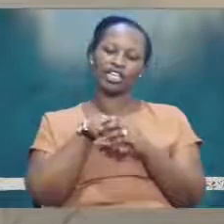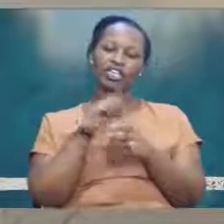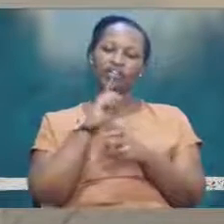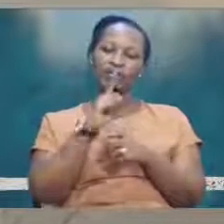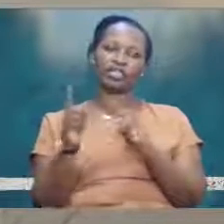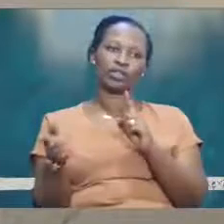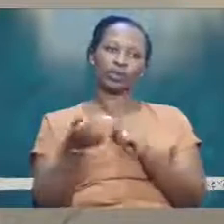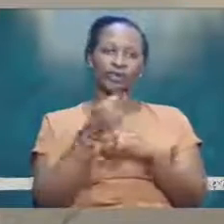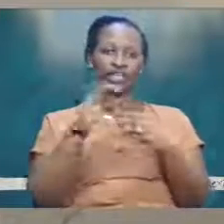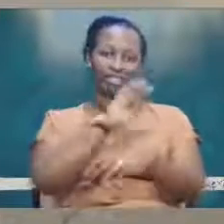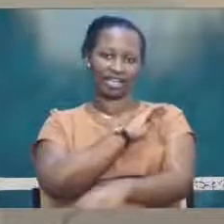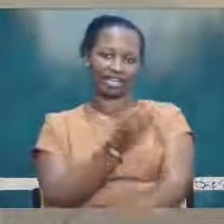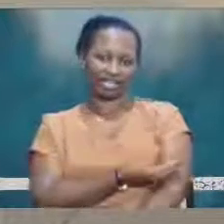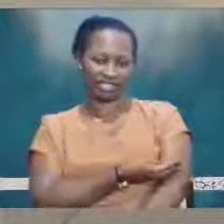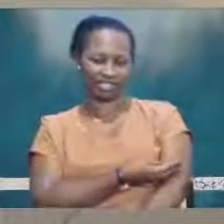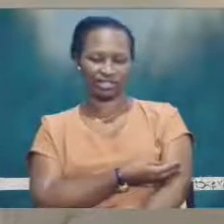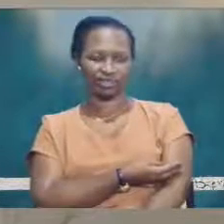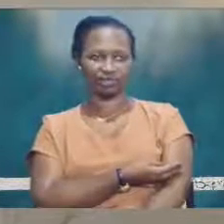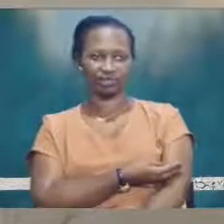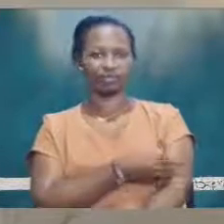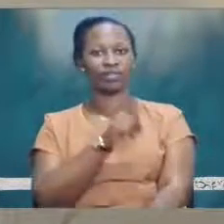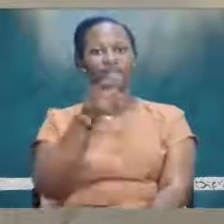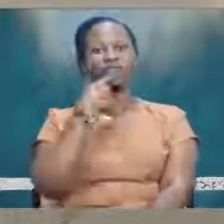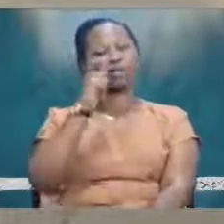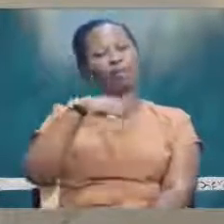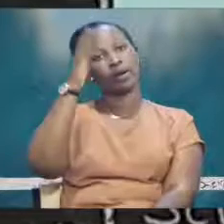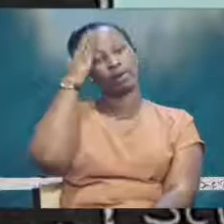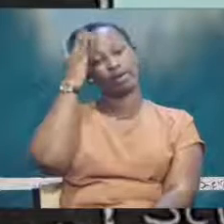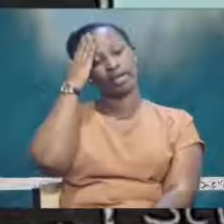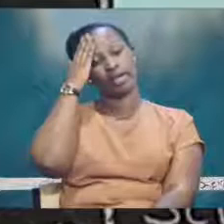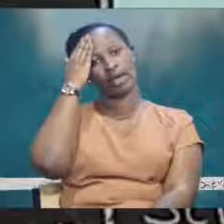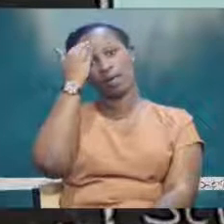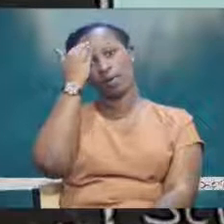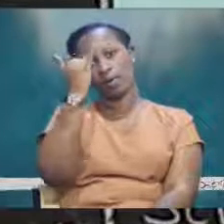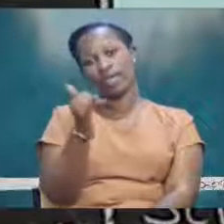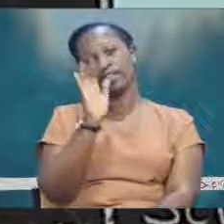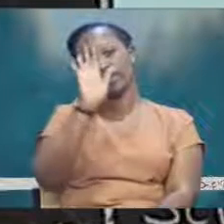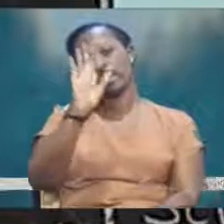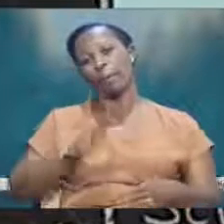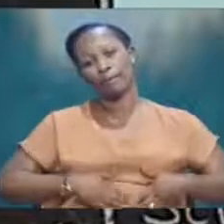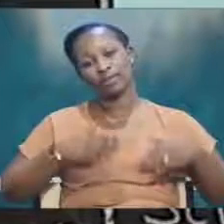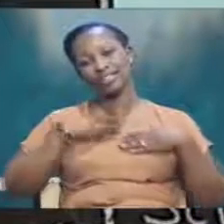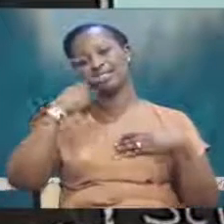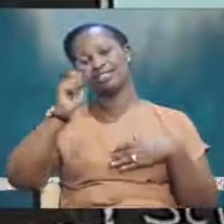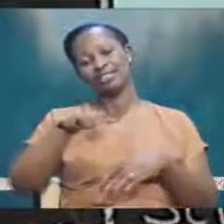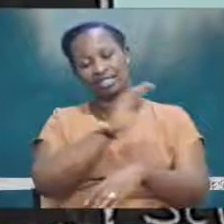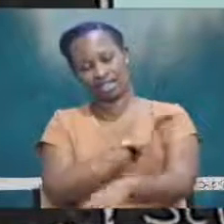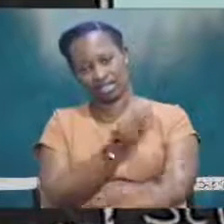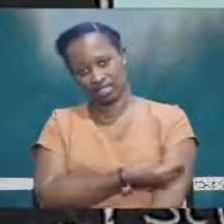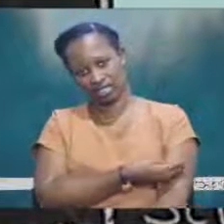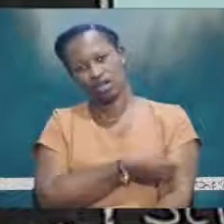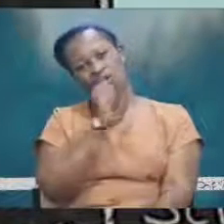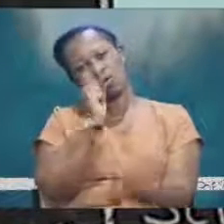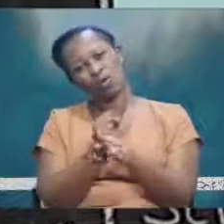to get energy. You have to know why your body needs energy to